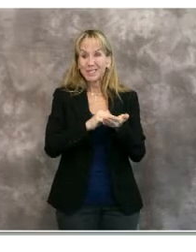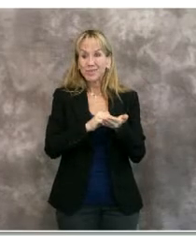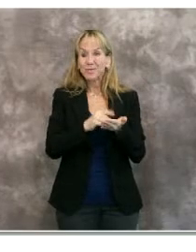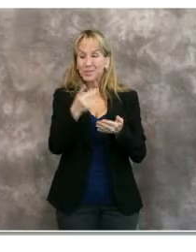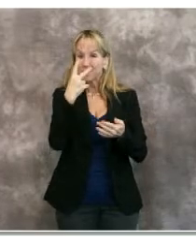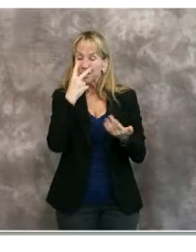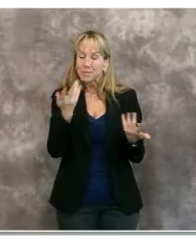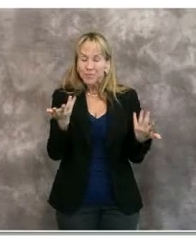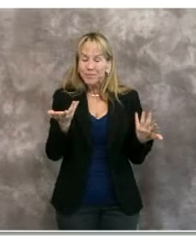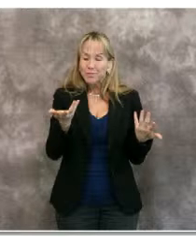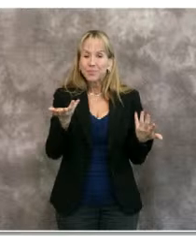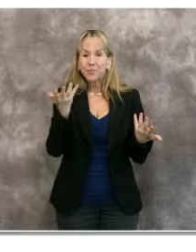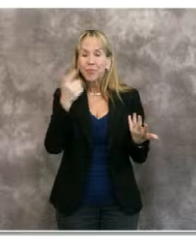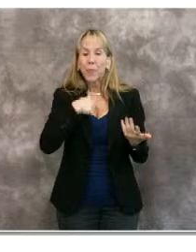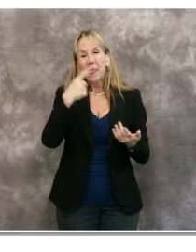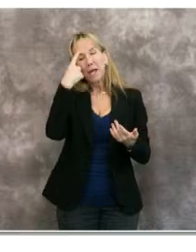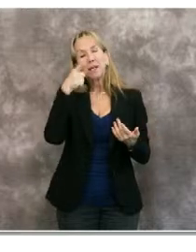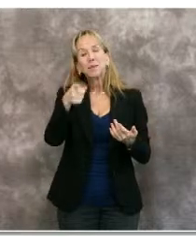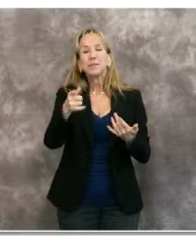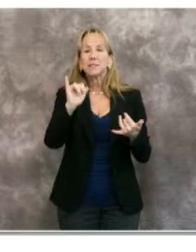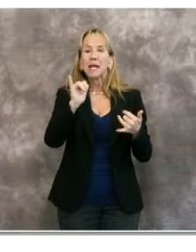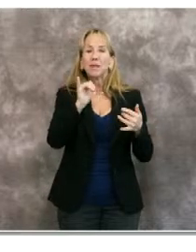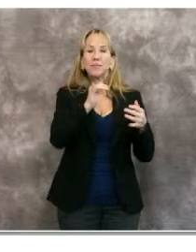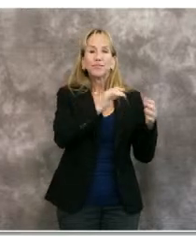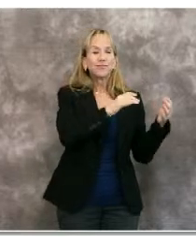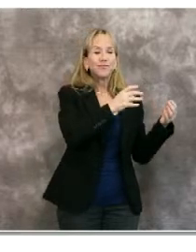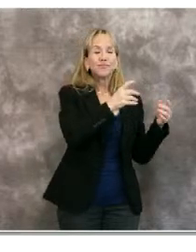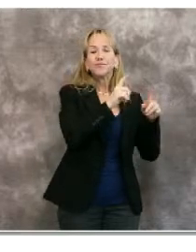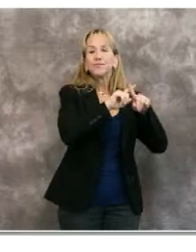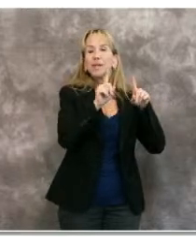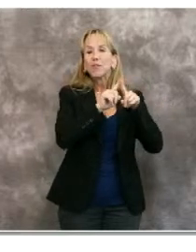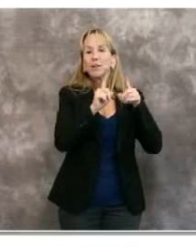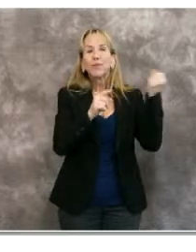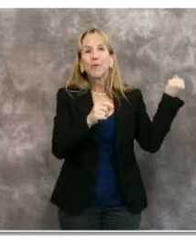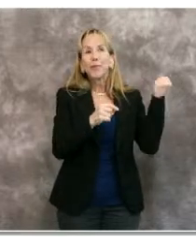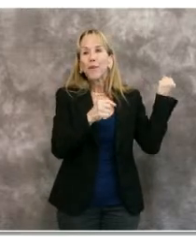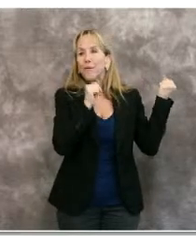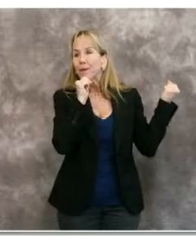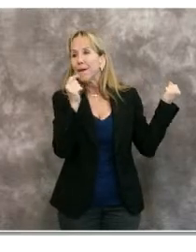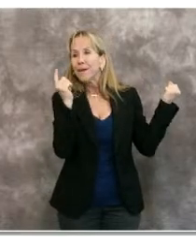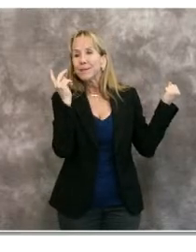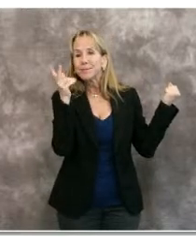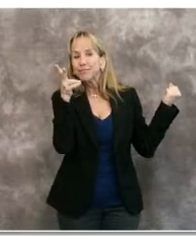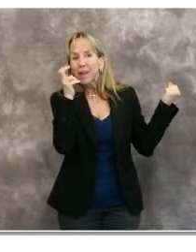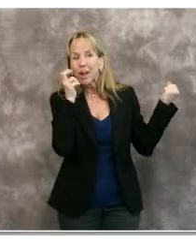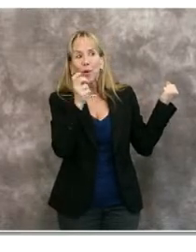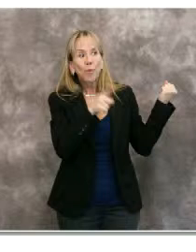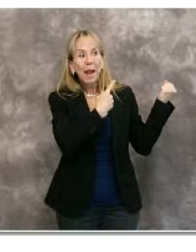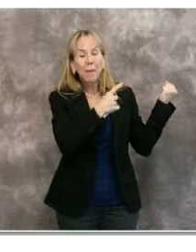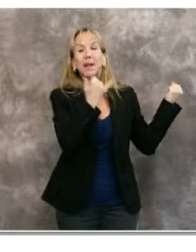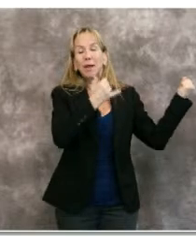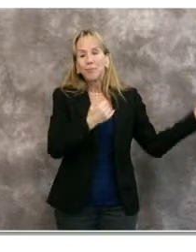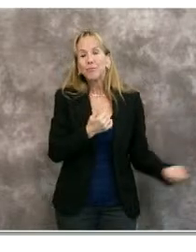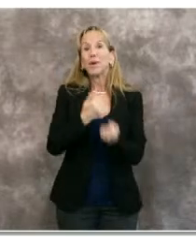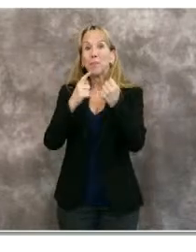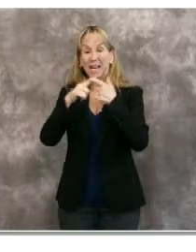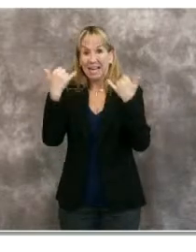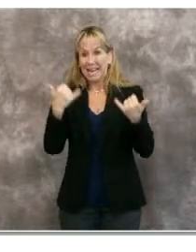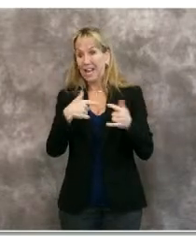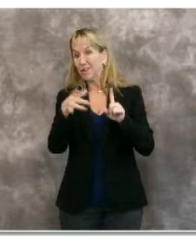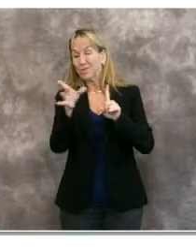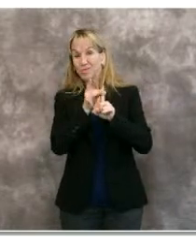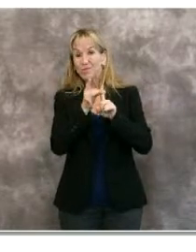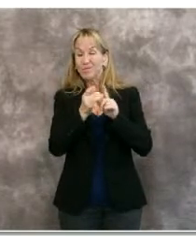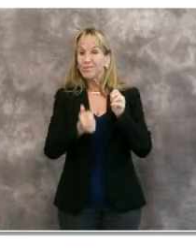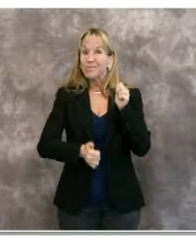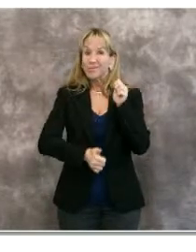we have seen, this is, we think, represents batching of several days of tests, which takes us to a single highest day total. Most of our